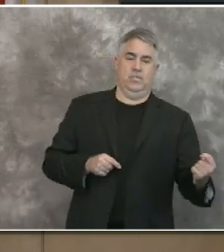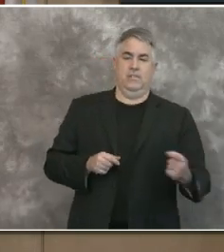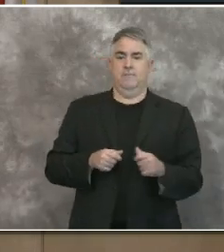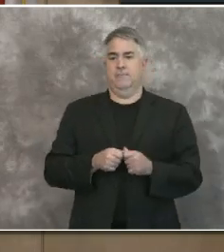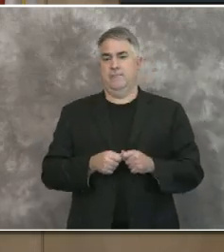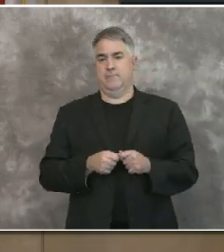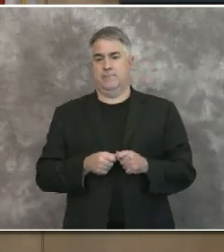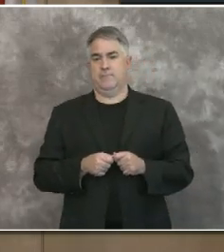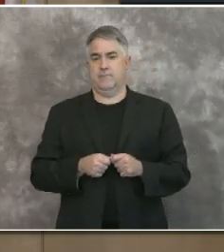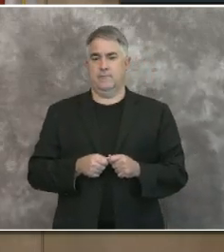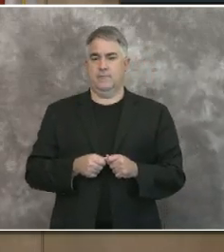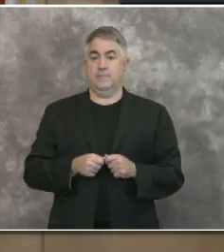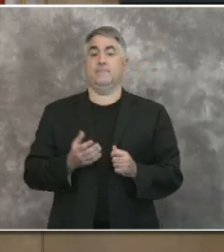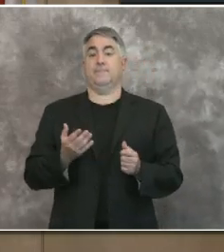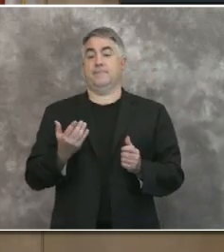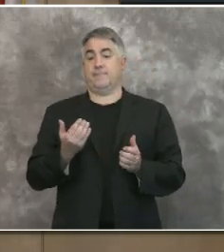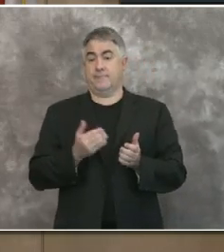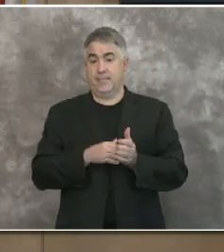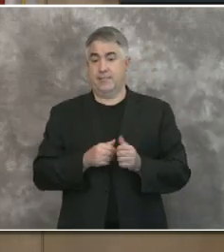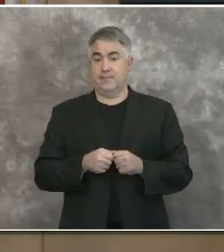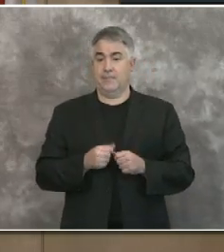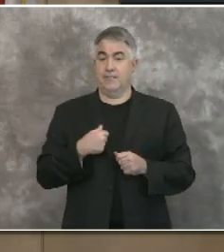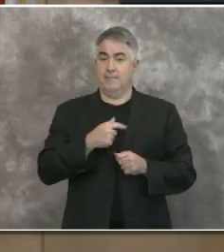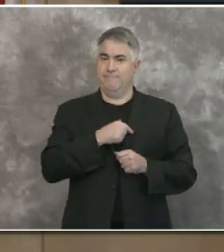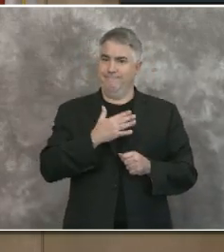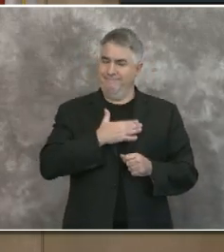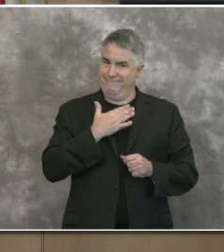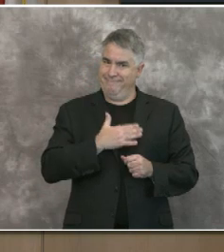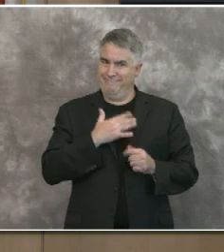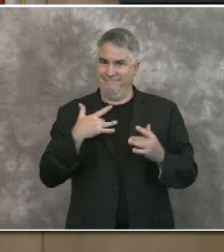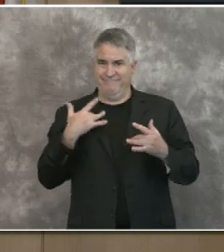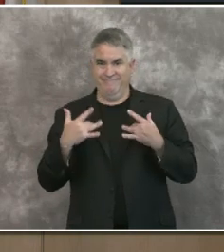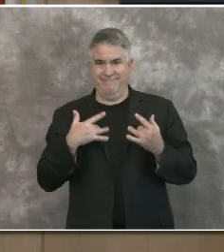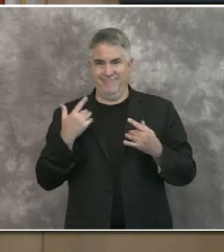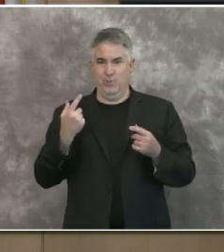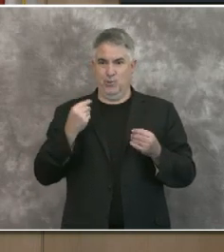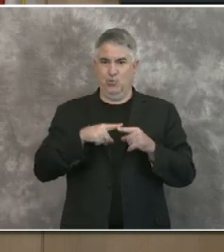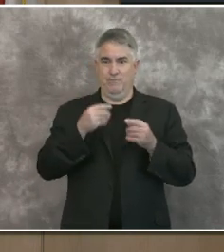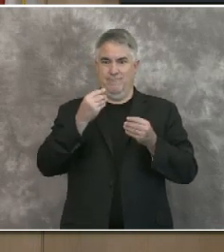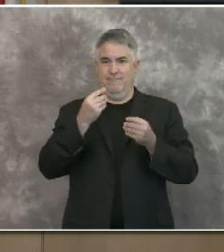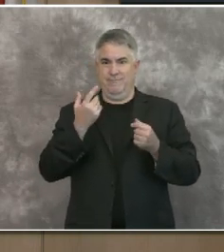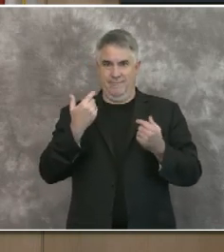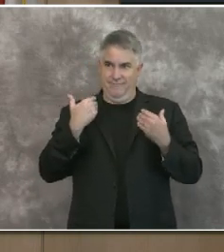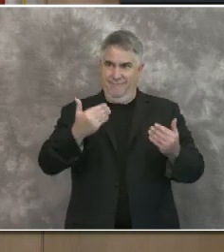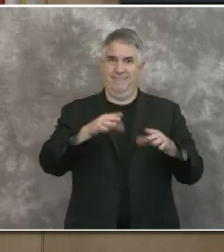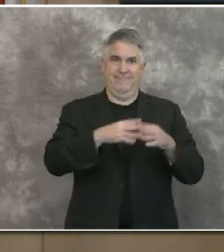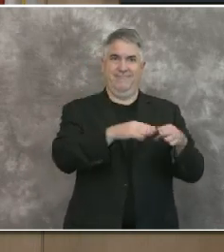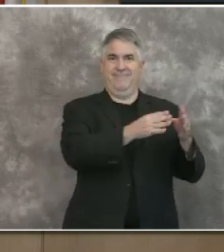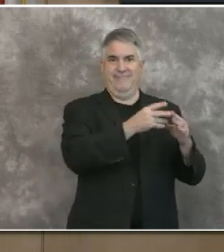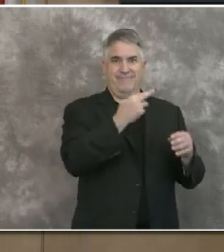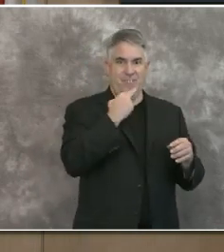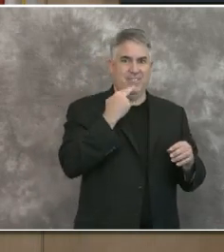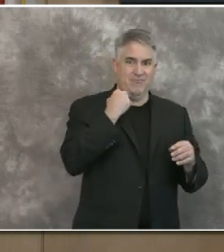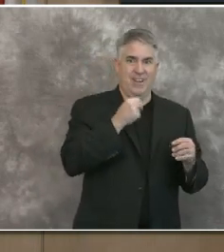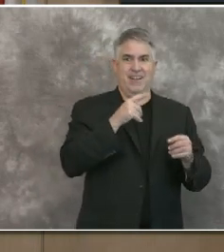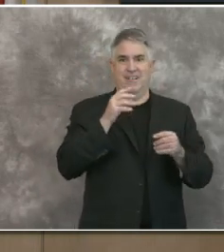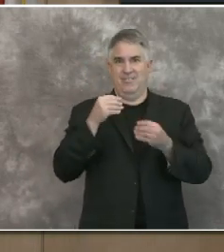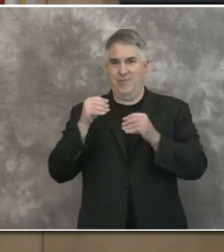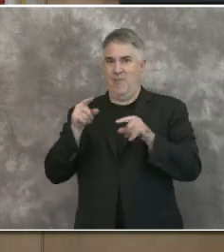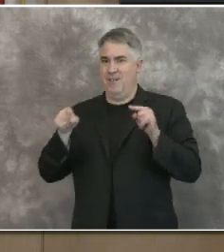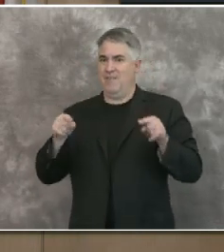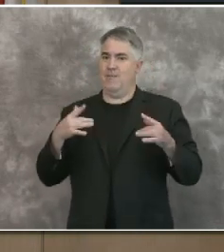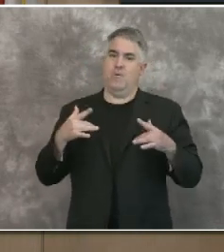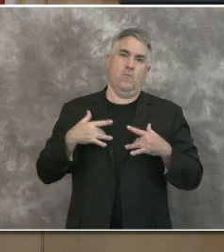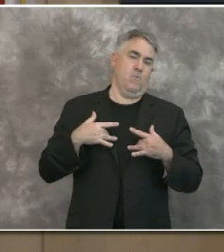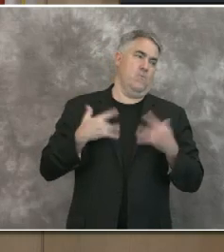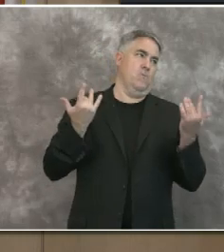Again, we are really happy to see that our accelerated plan for stage 2 was approved by the state of